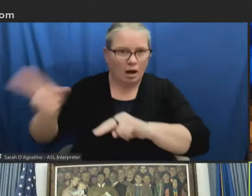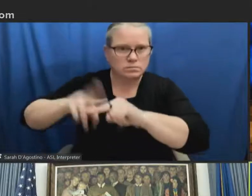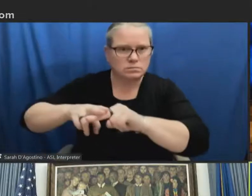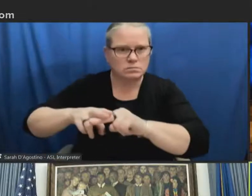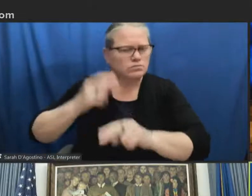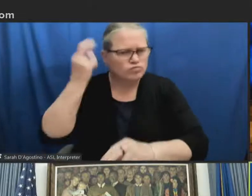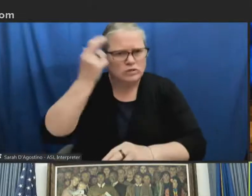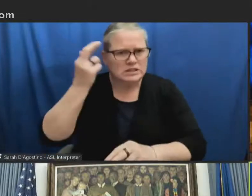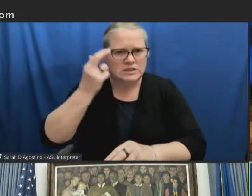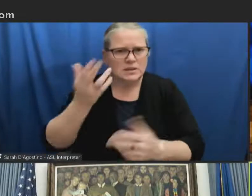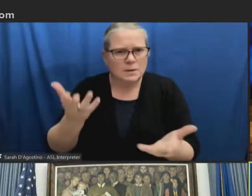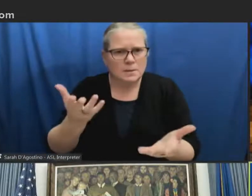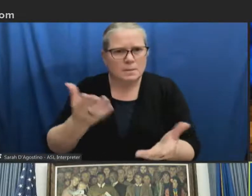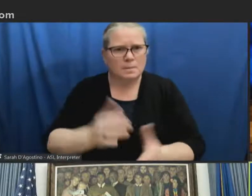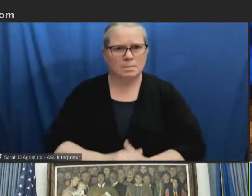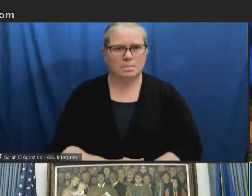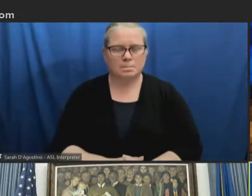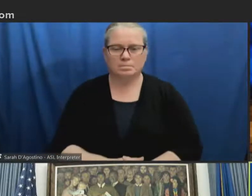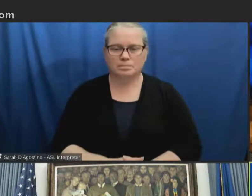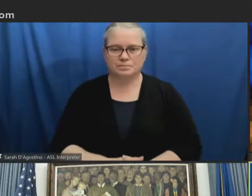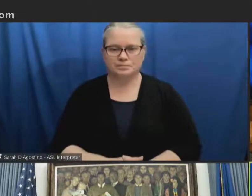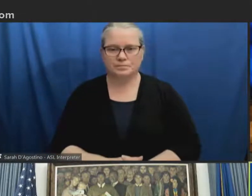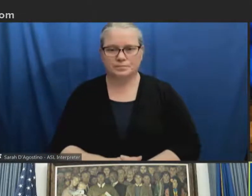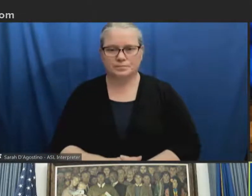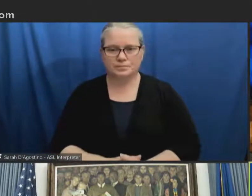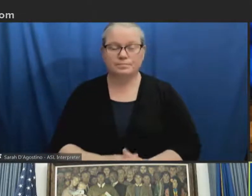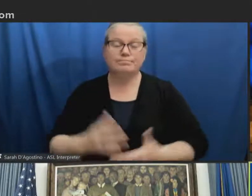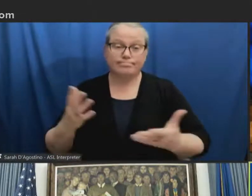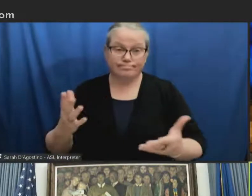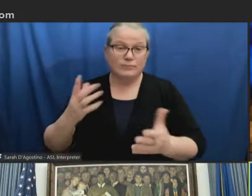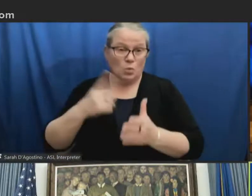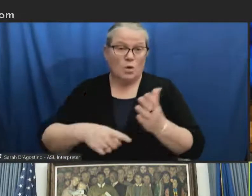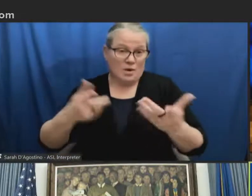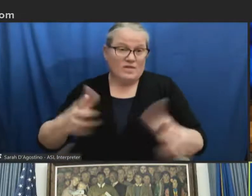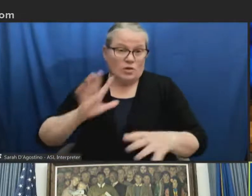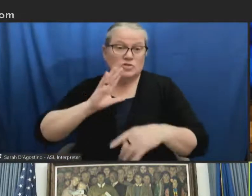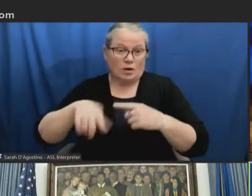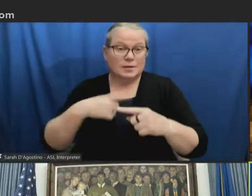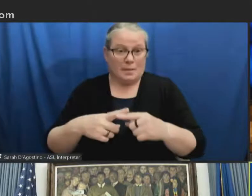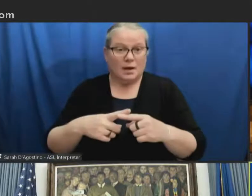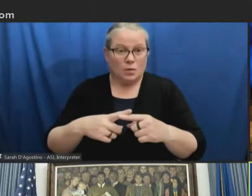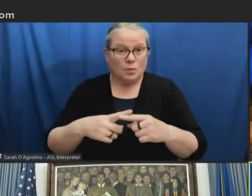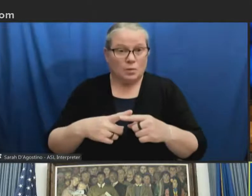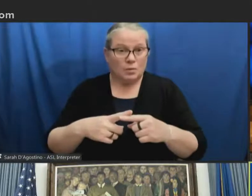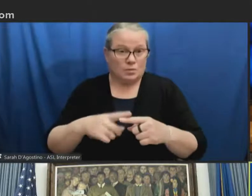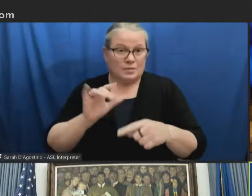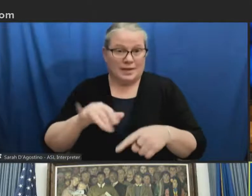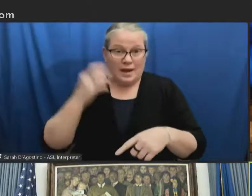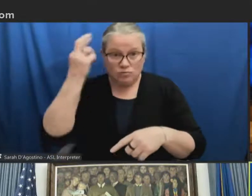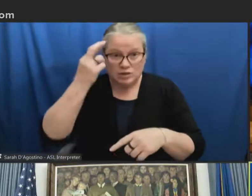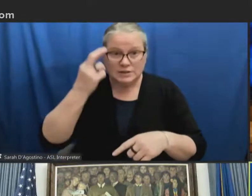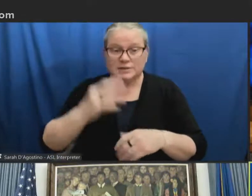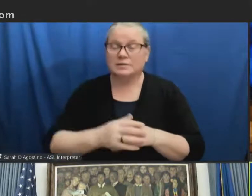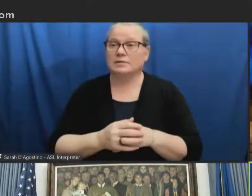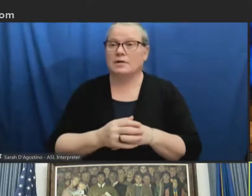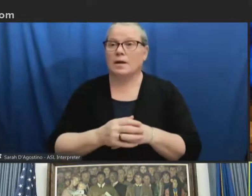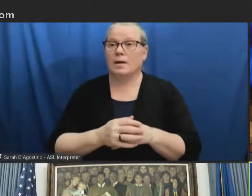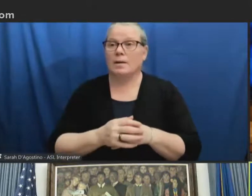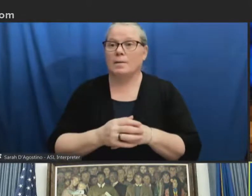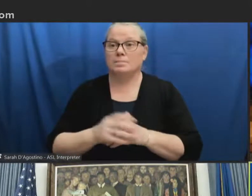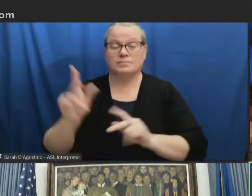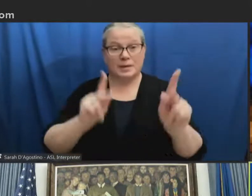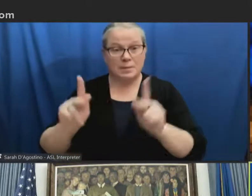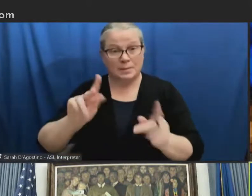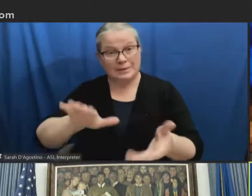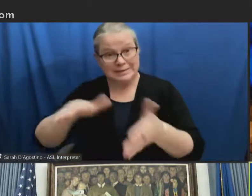So I think it's some of the things we've already talked about, Paul. First of all, when we look at fatalities in the number that